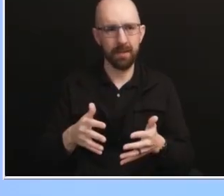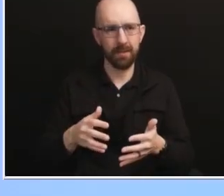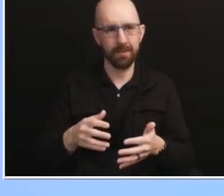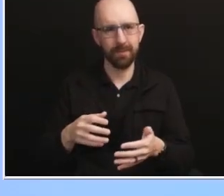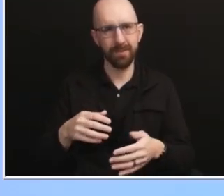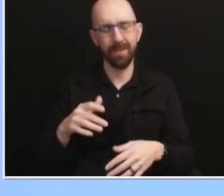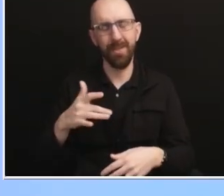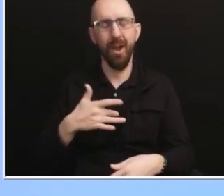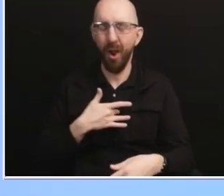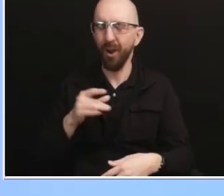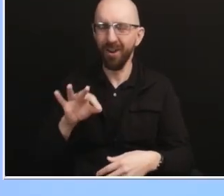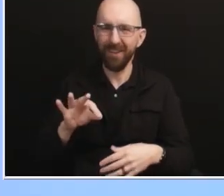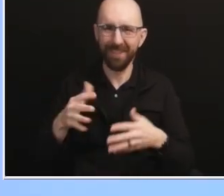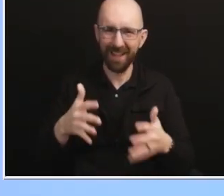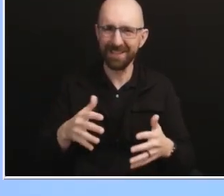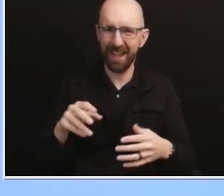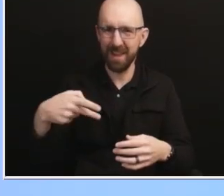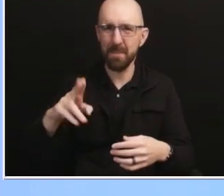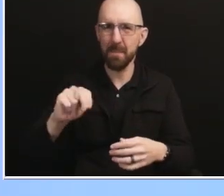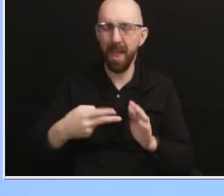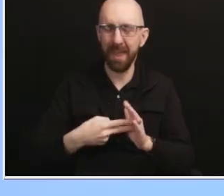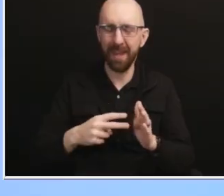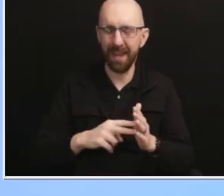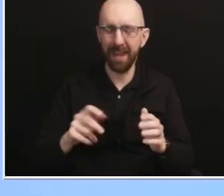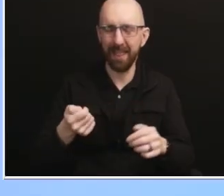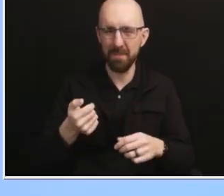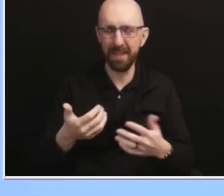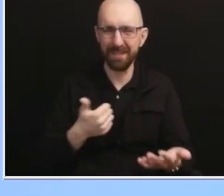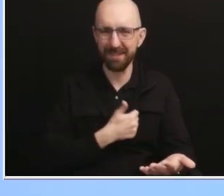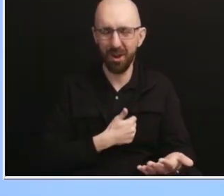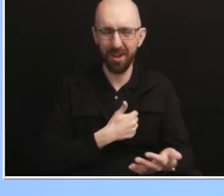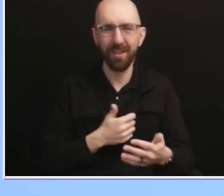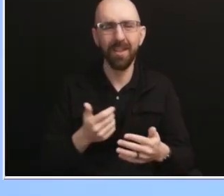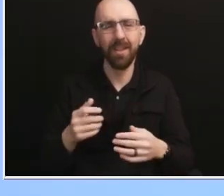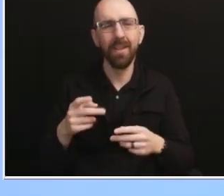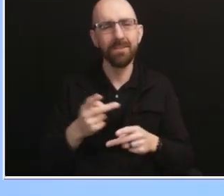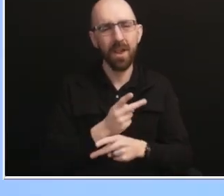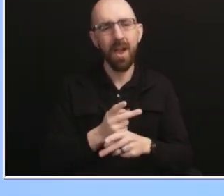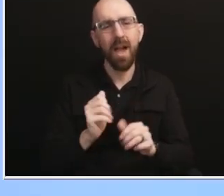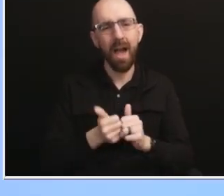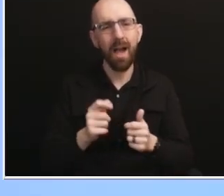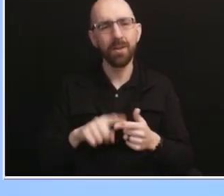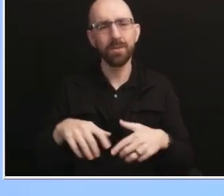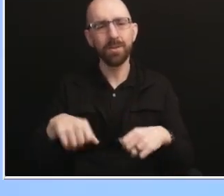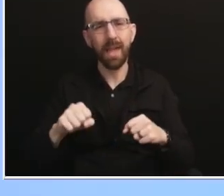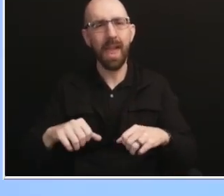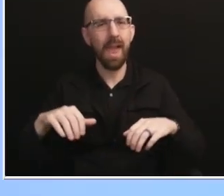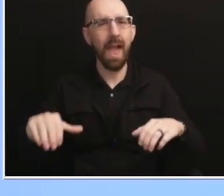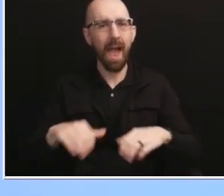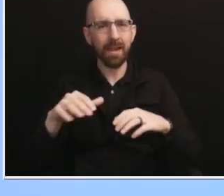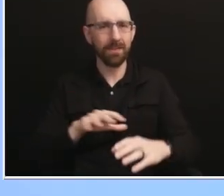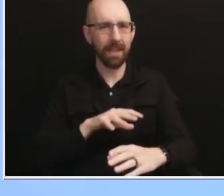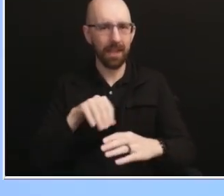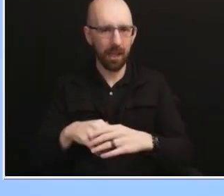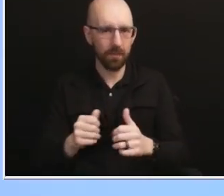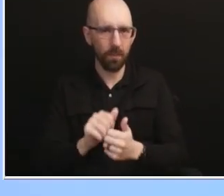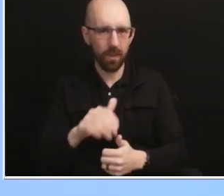sorry, and figuring out how to take active engagement in your life